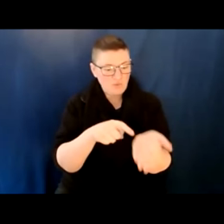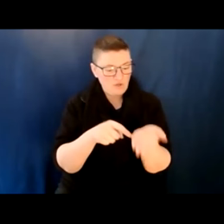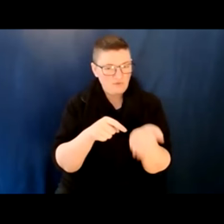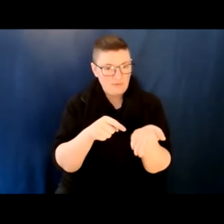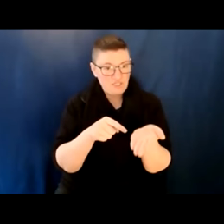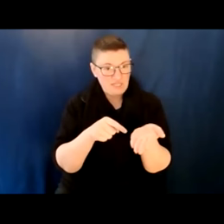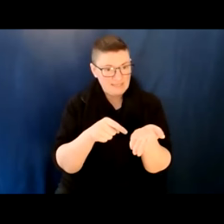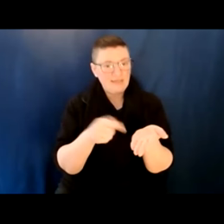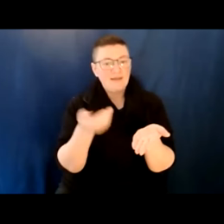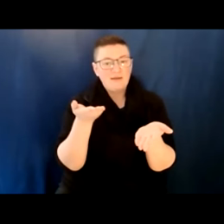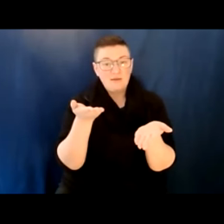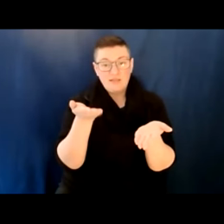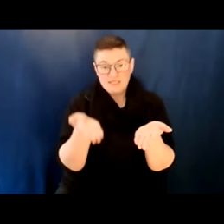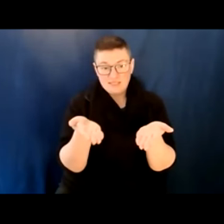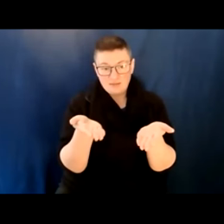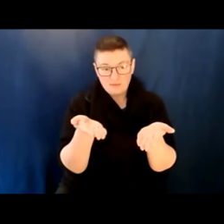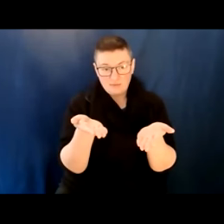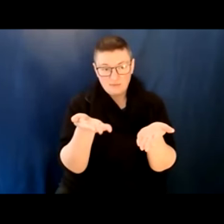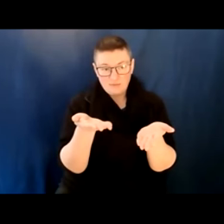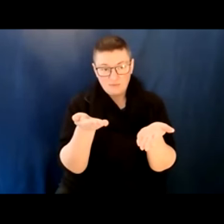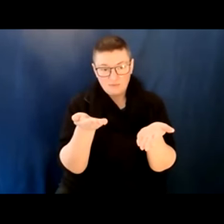location where new information is. This